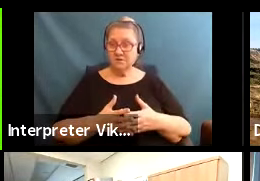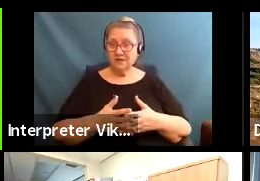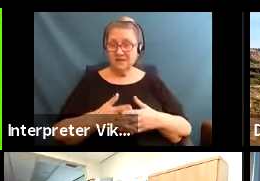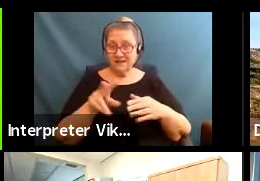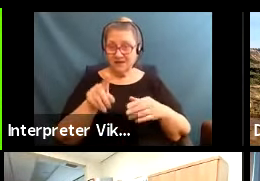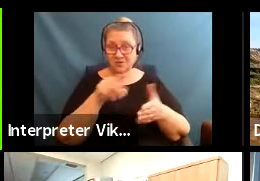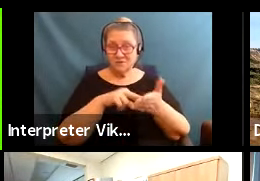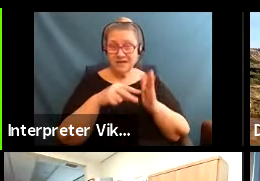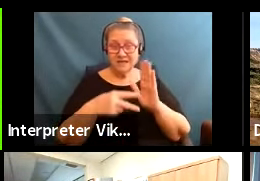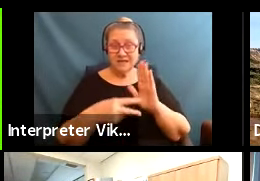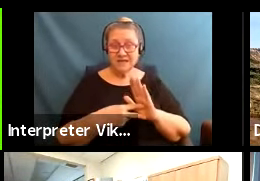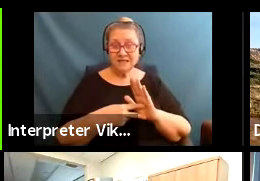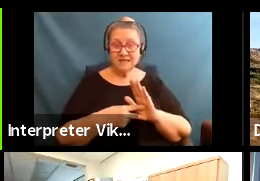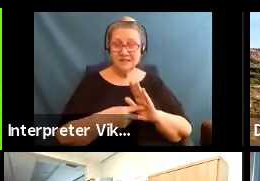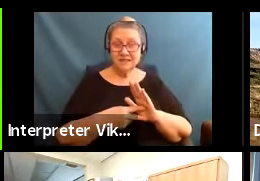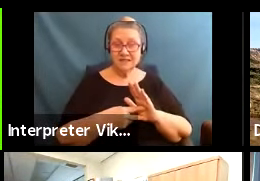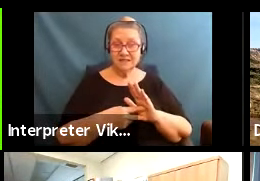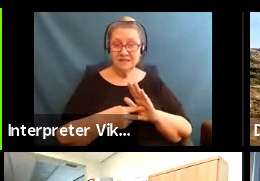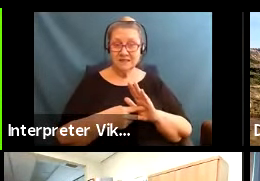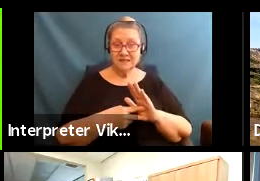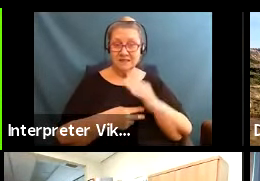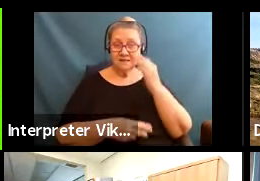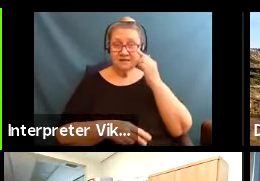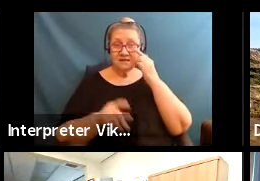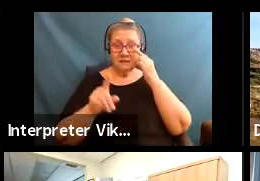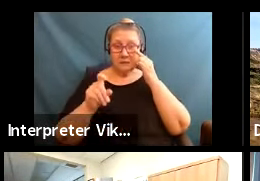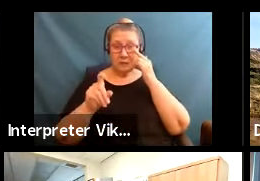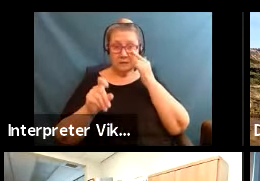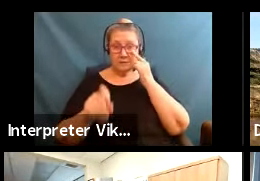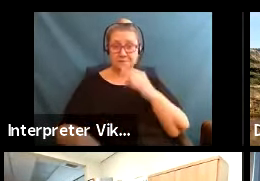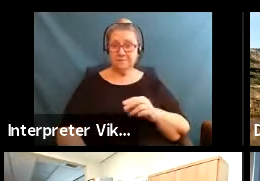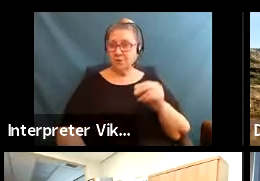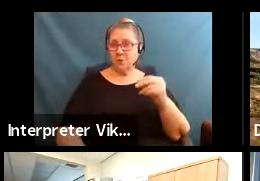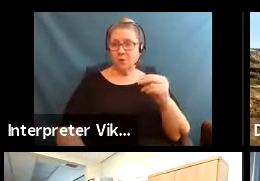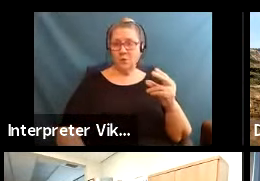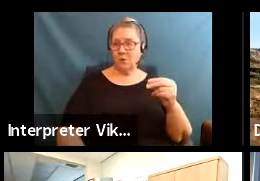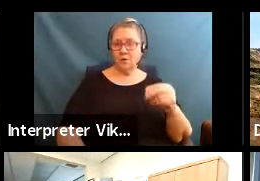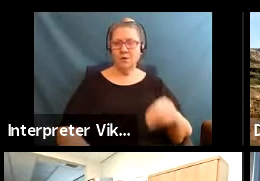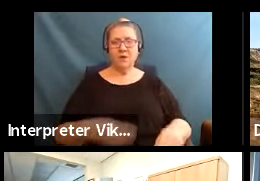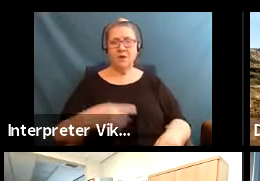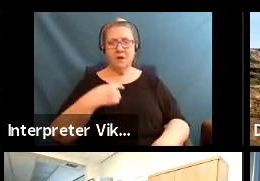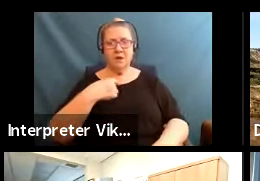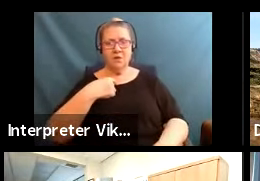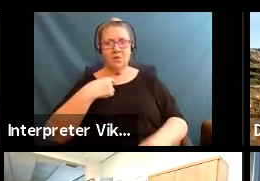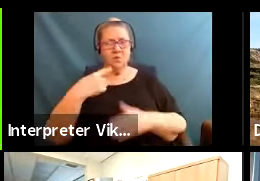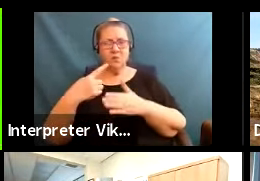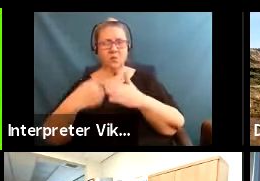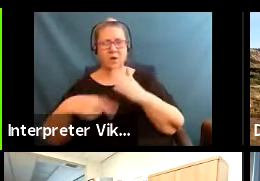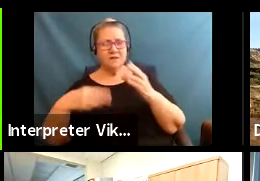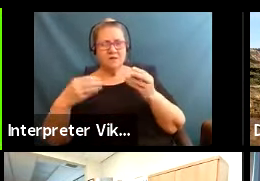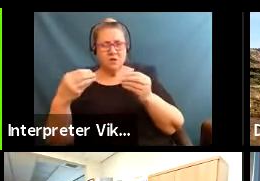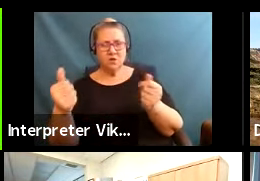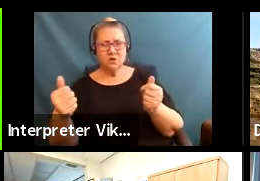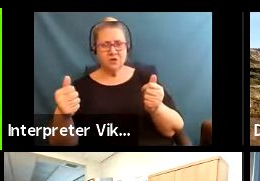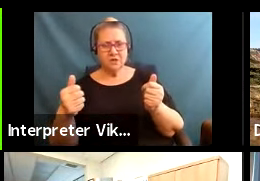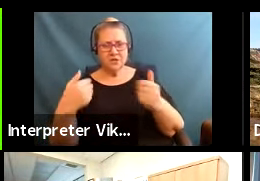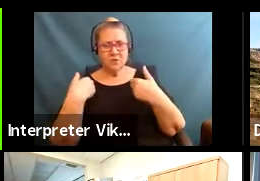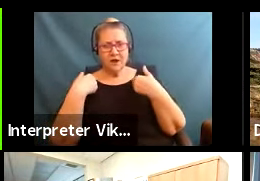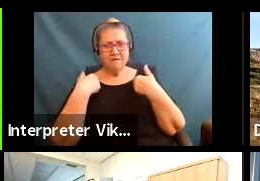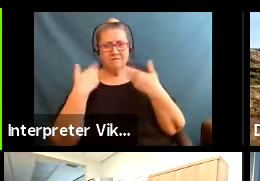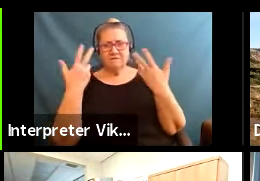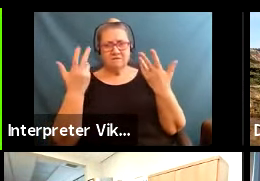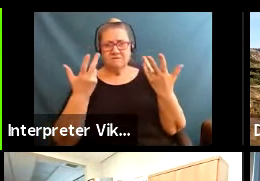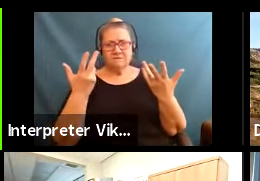what you would put on the table? Because I want to, no, and if not, what solution would you?